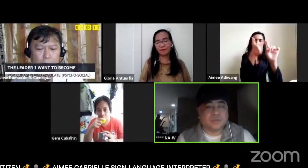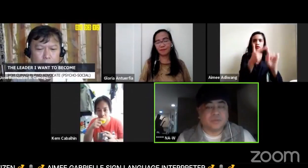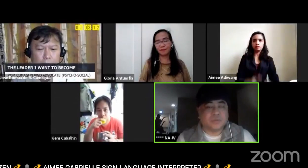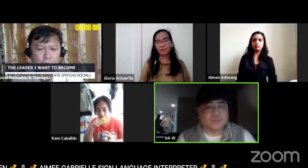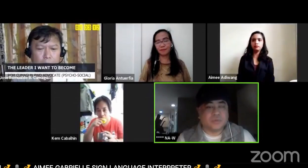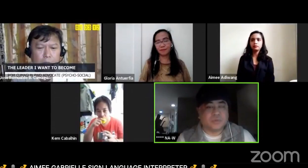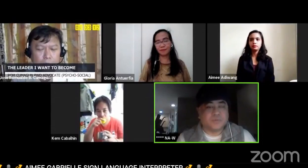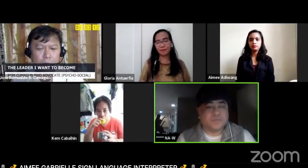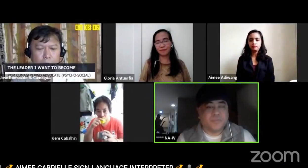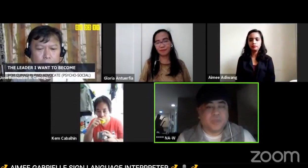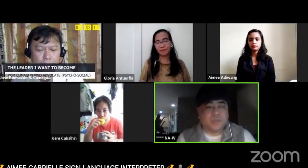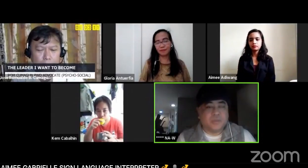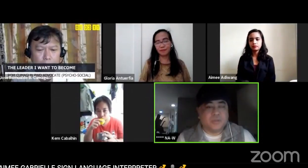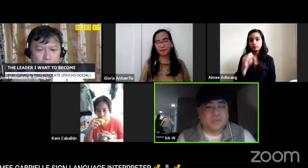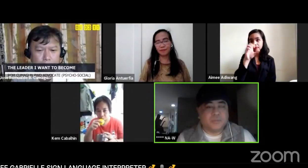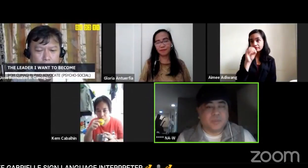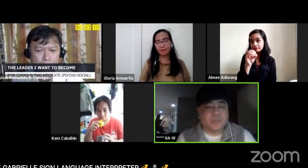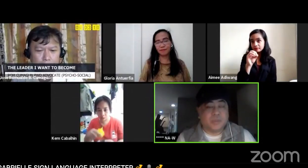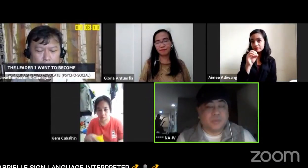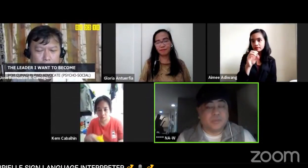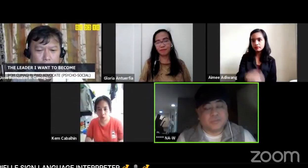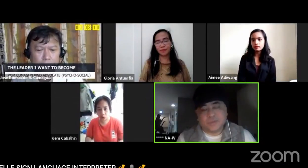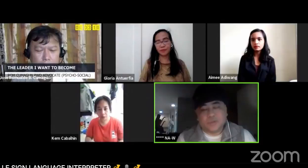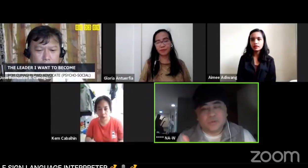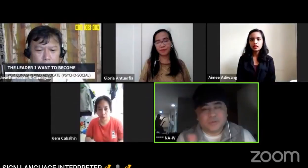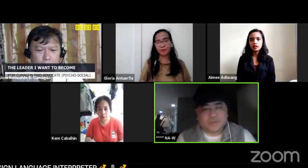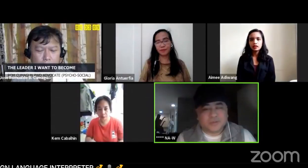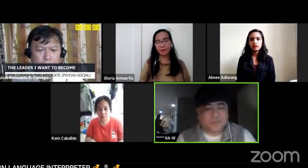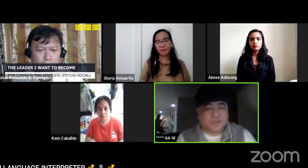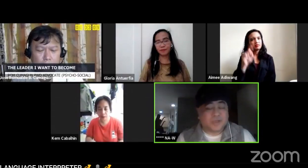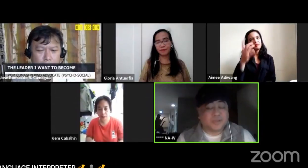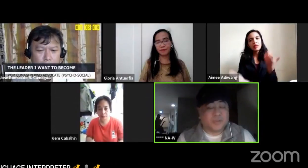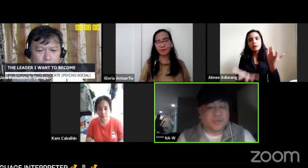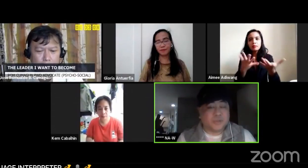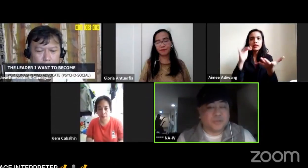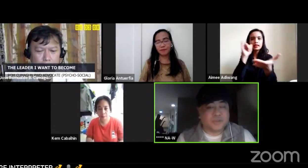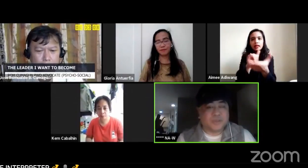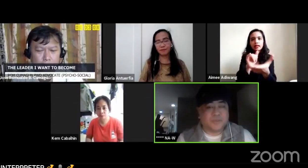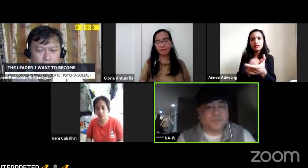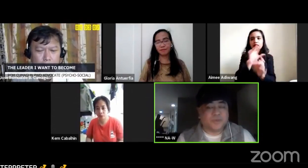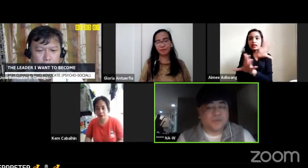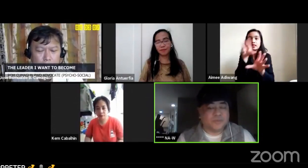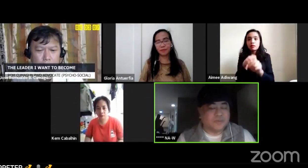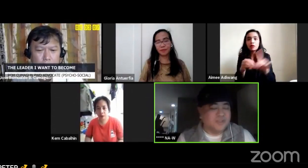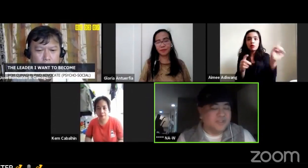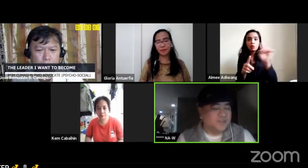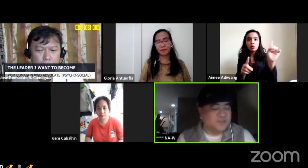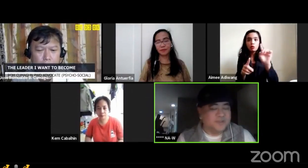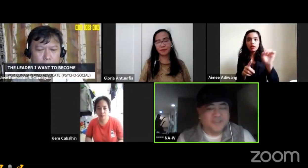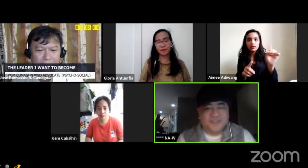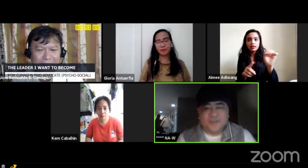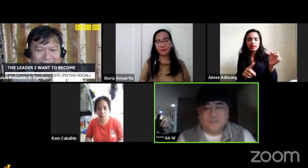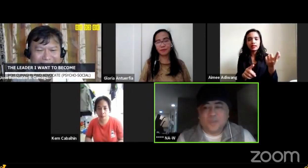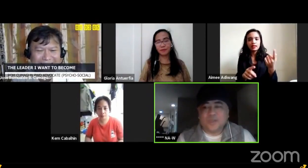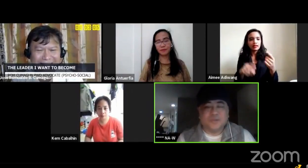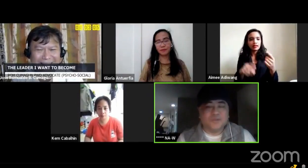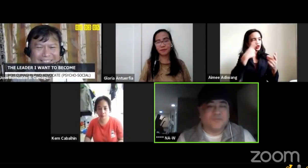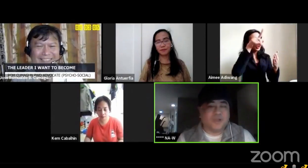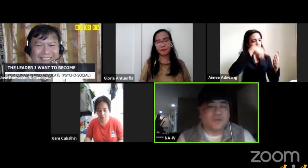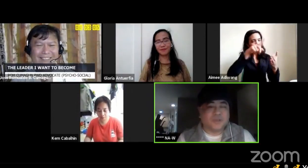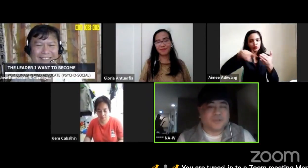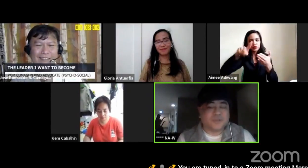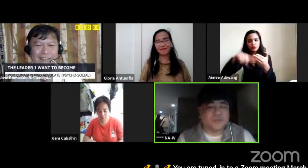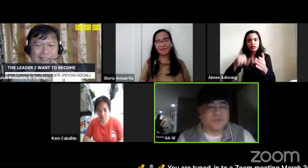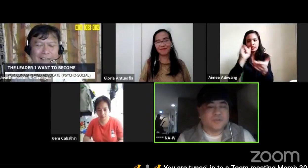collectively. So, and siguro kasama doon yung sinasabi mo, Rom, being a